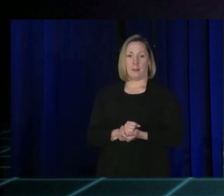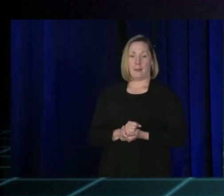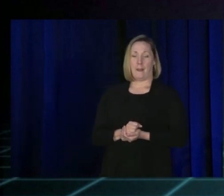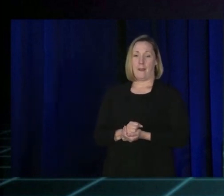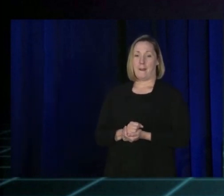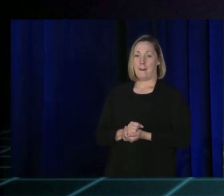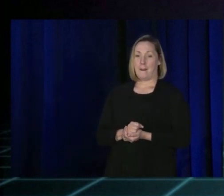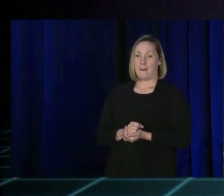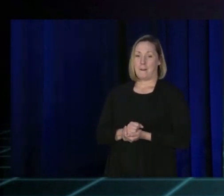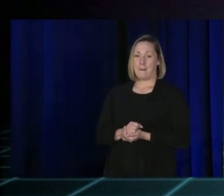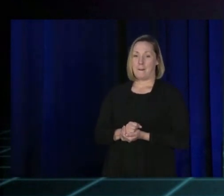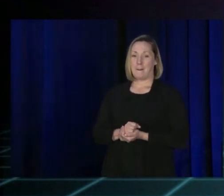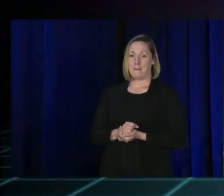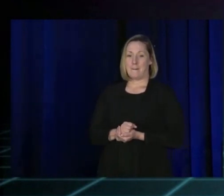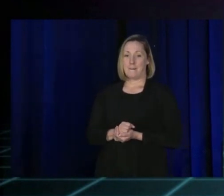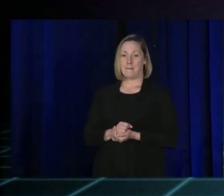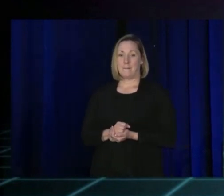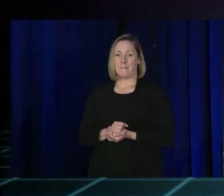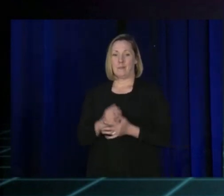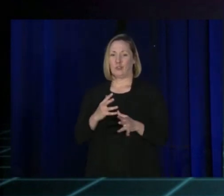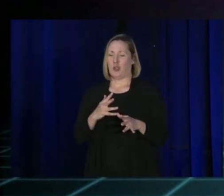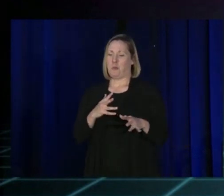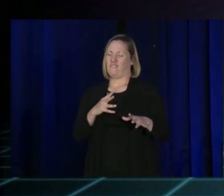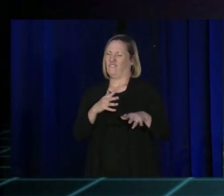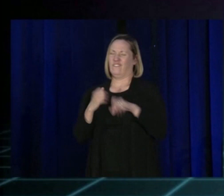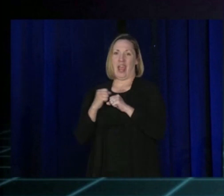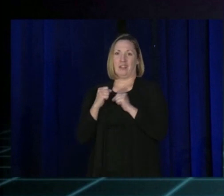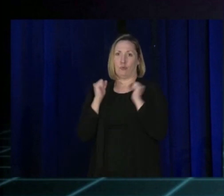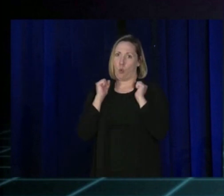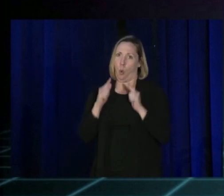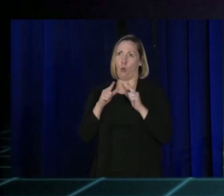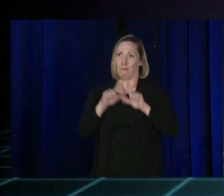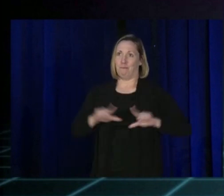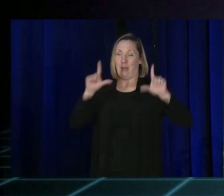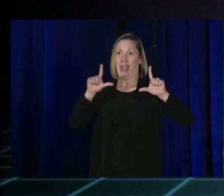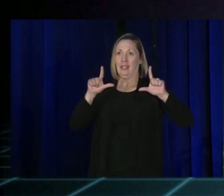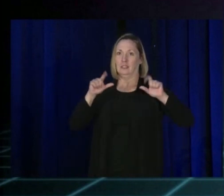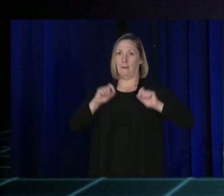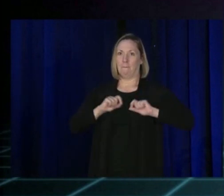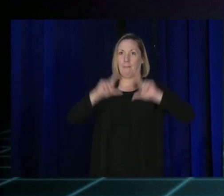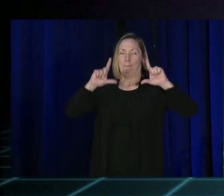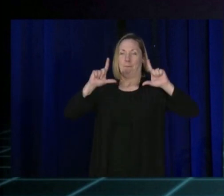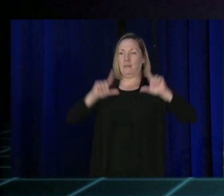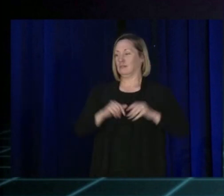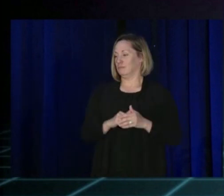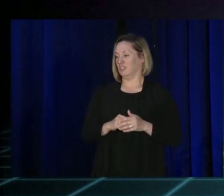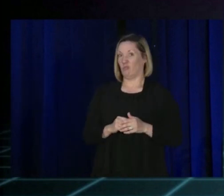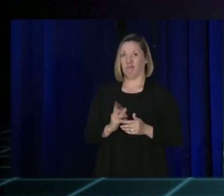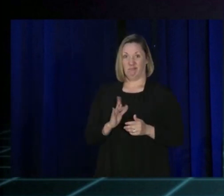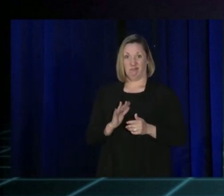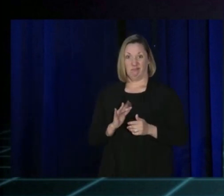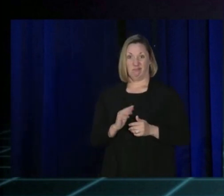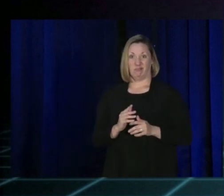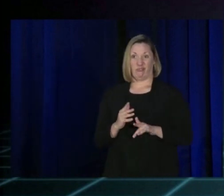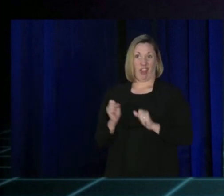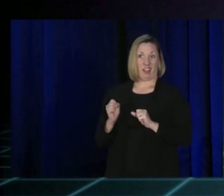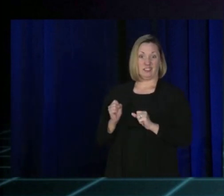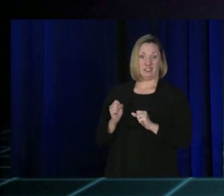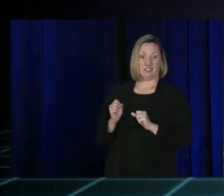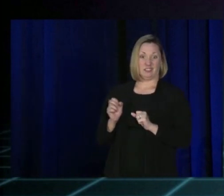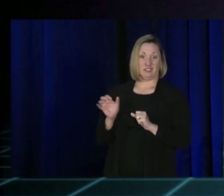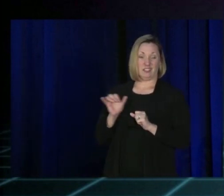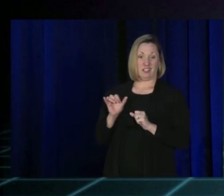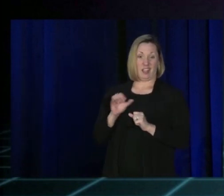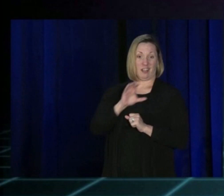there, which is super fast to have an entire page come back. So it was fast like client-side